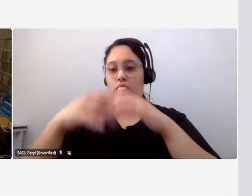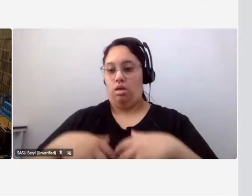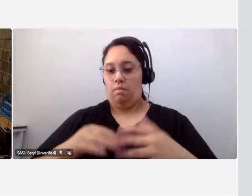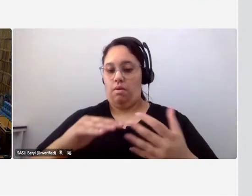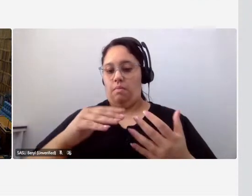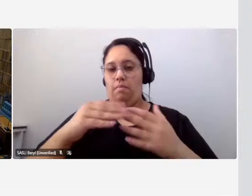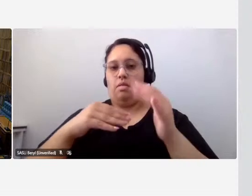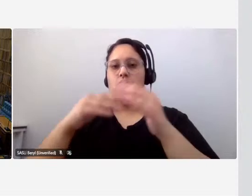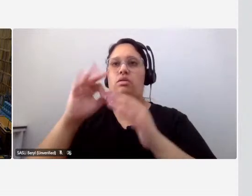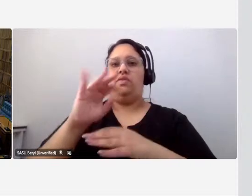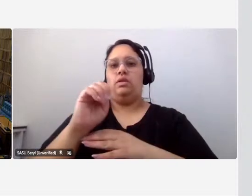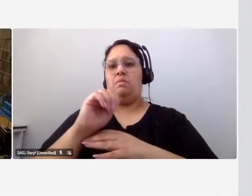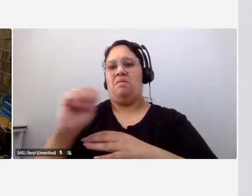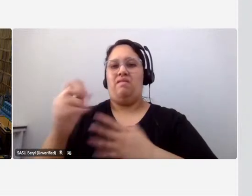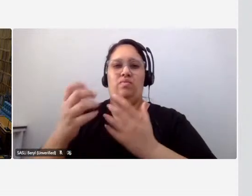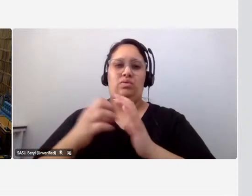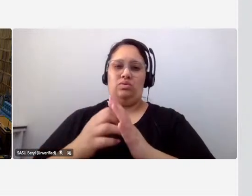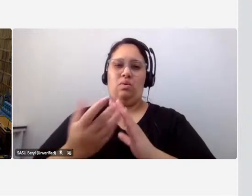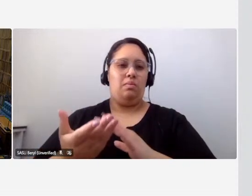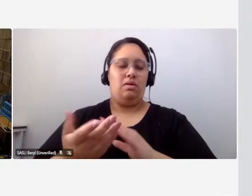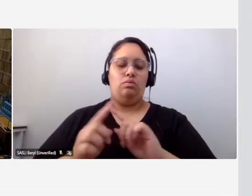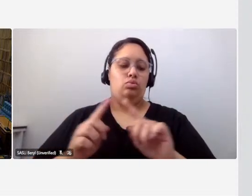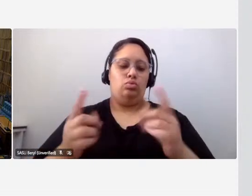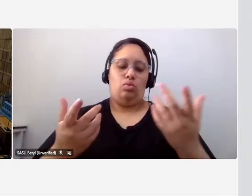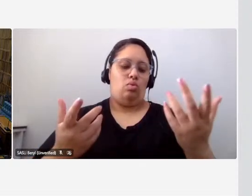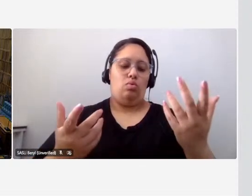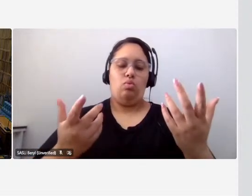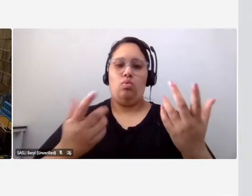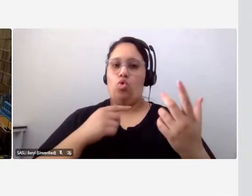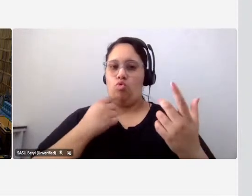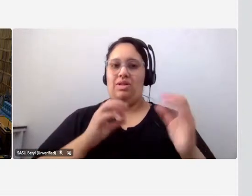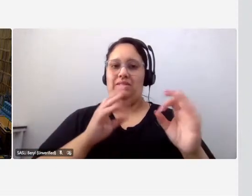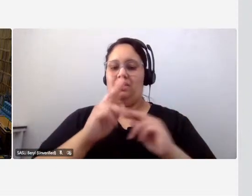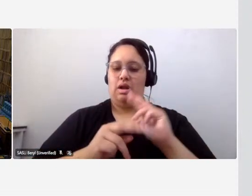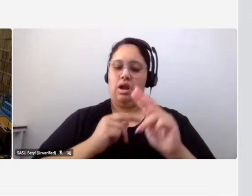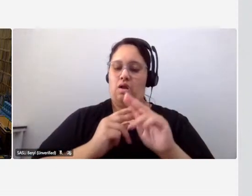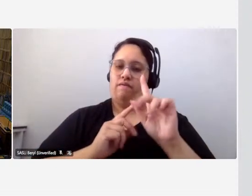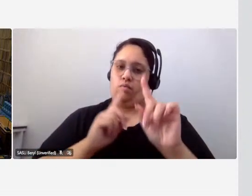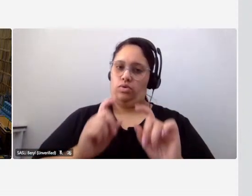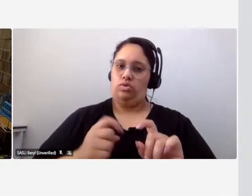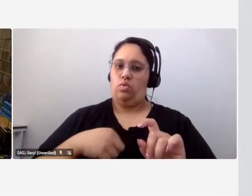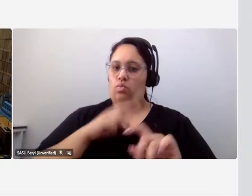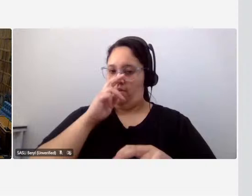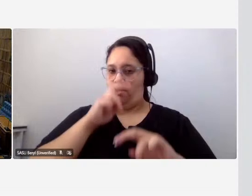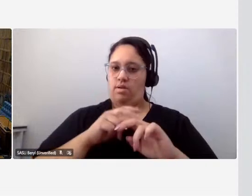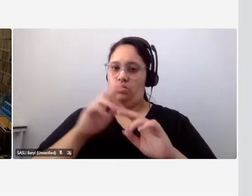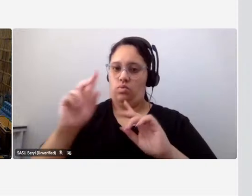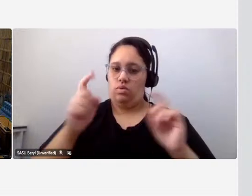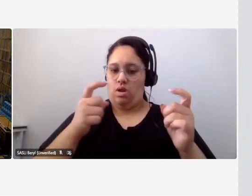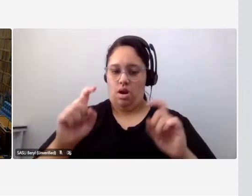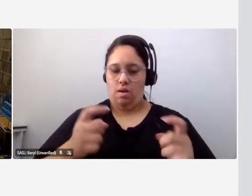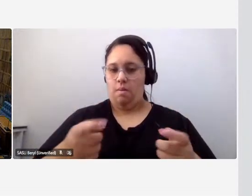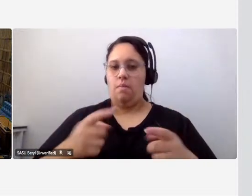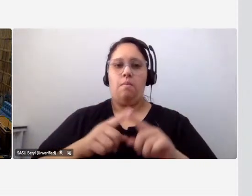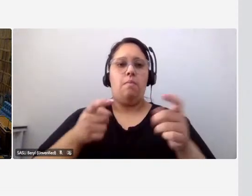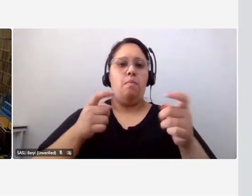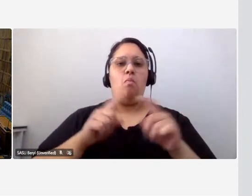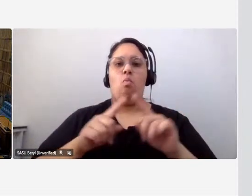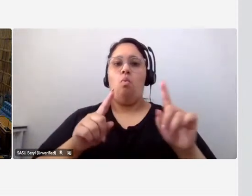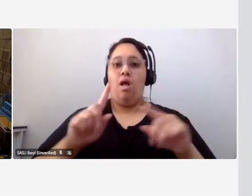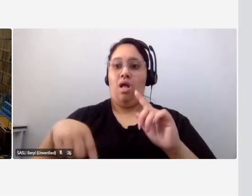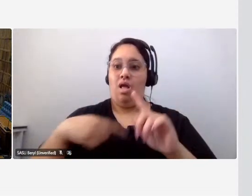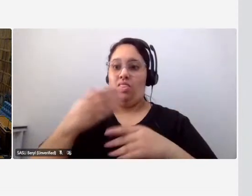vicinity of 30 million, for example. So it's that type of questions that we have to grapple with, because